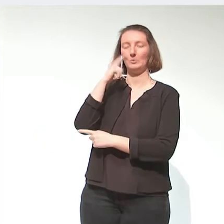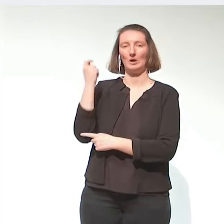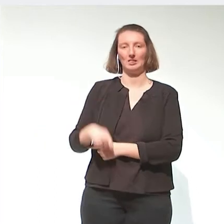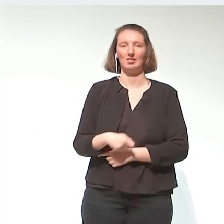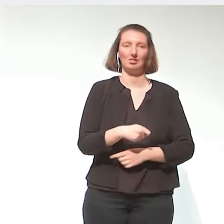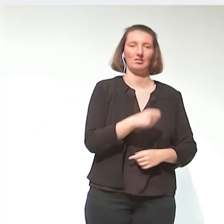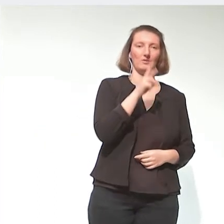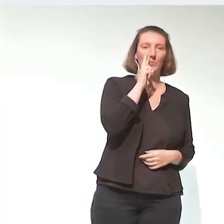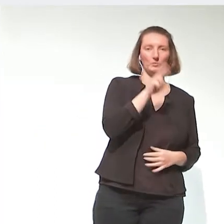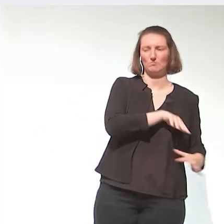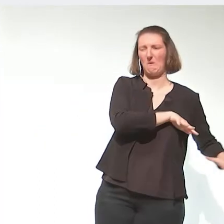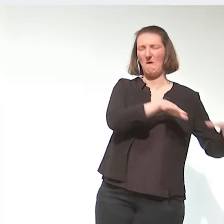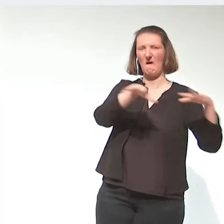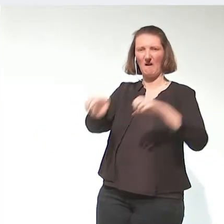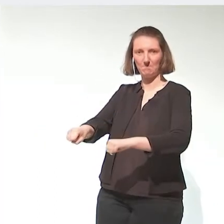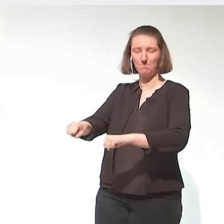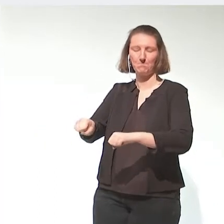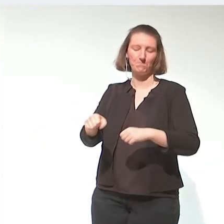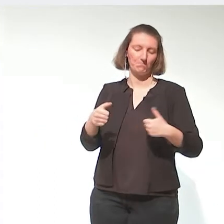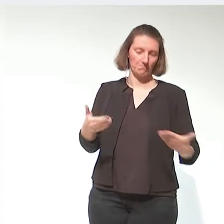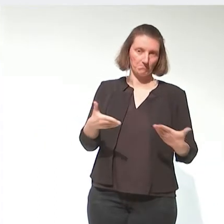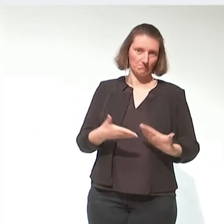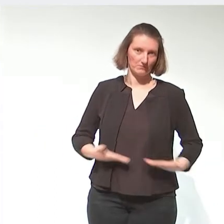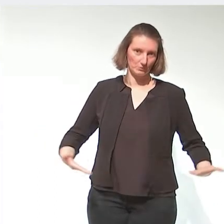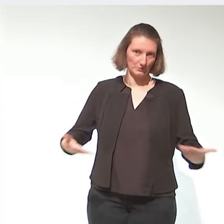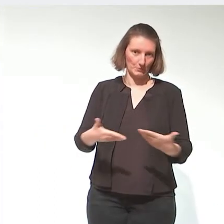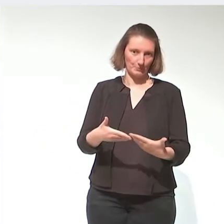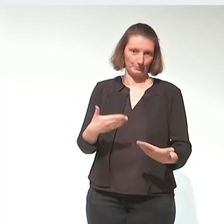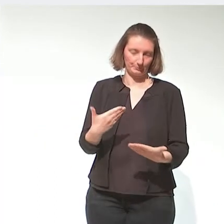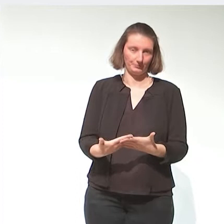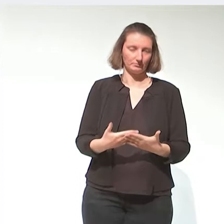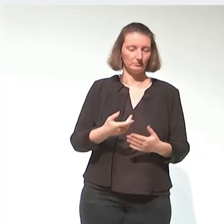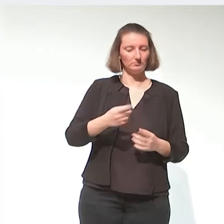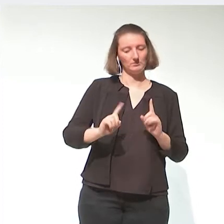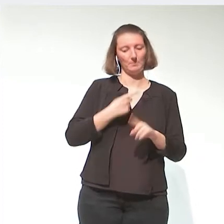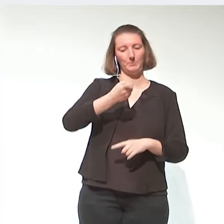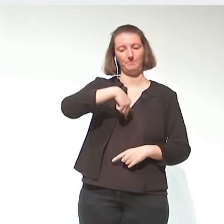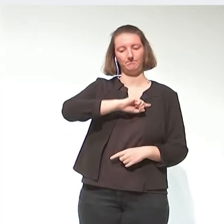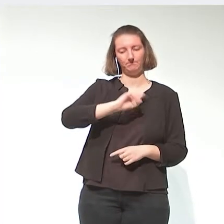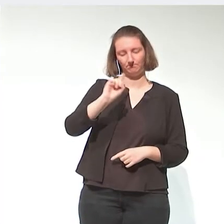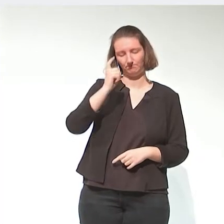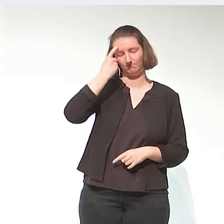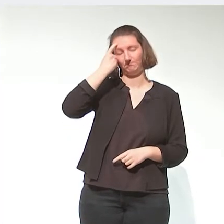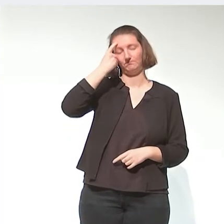to the increasingly difficult situation of persons with disabilities